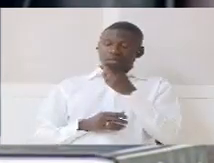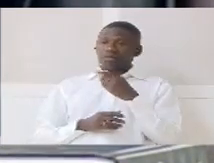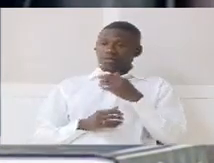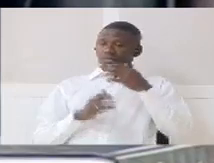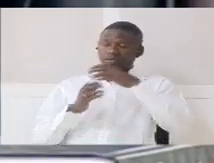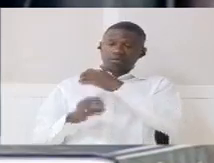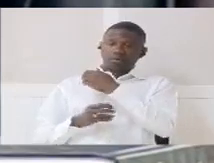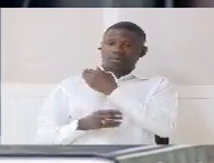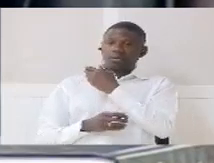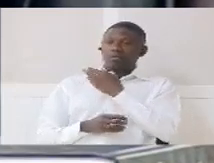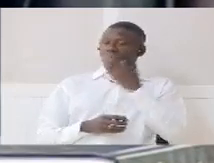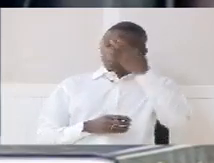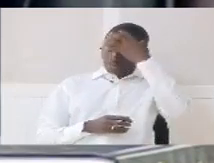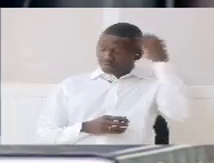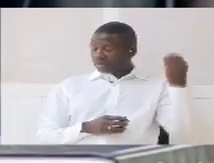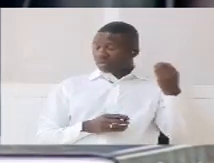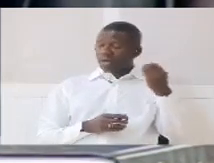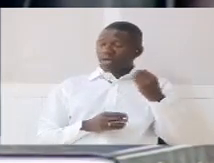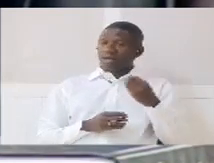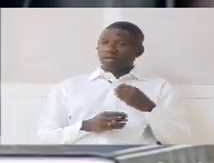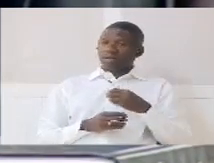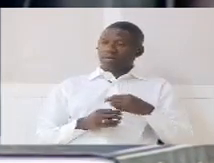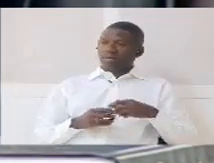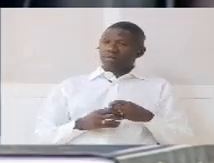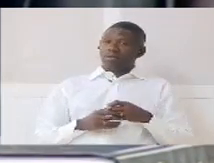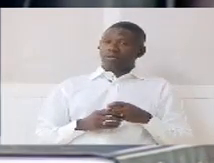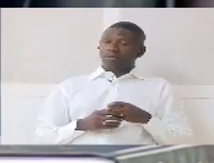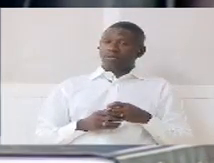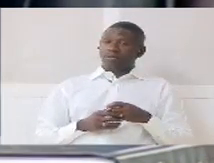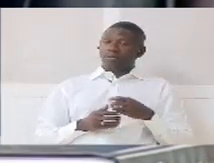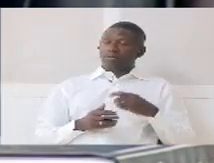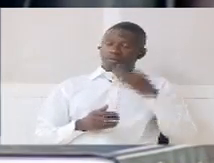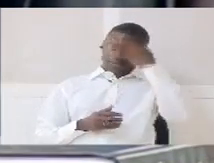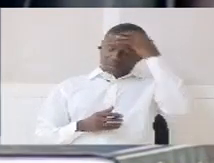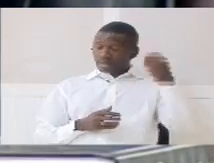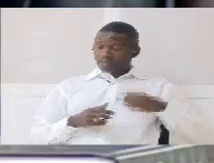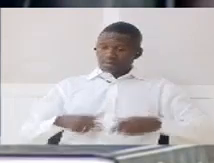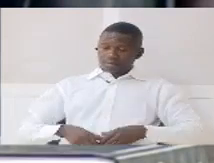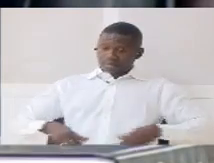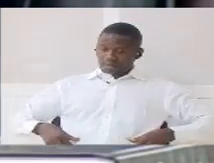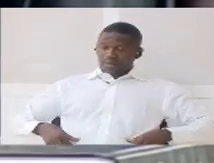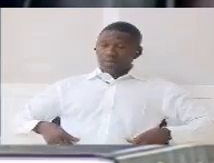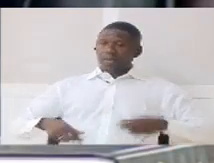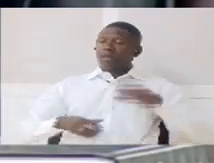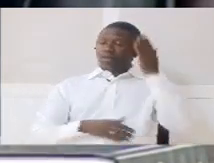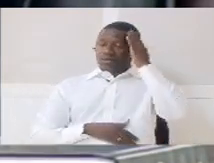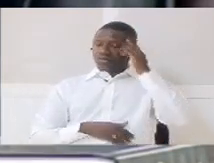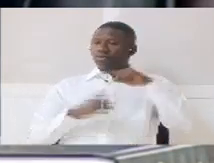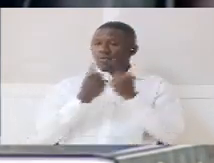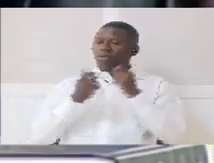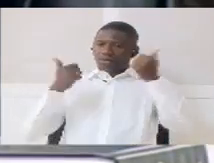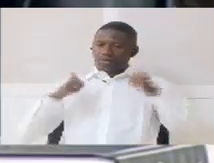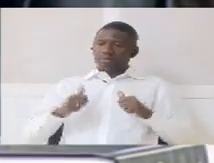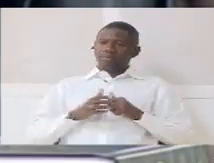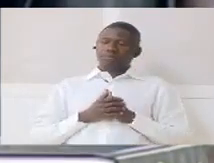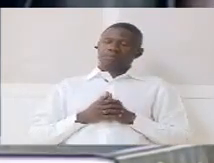remove my. Long something went wrong then. To remove my. Hat, cap and my belt. Cap and my belt, I knew that something was wrong. So